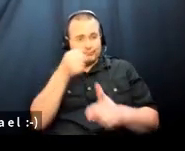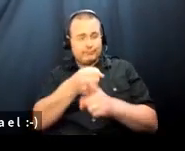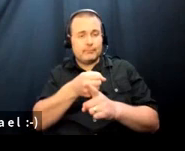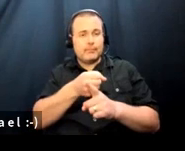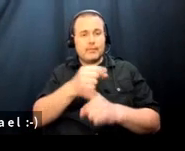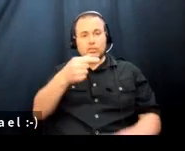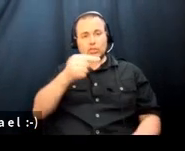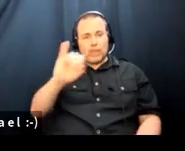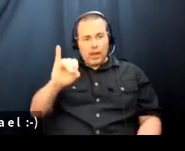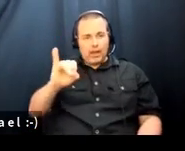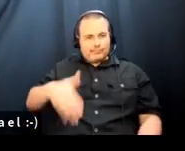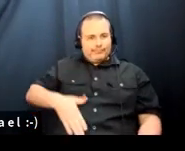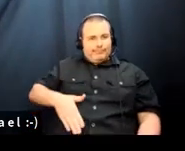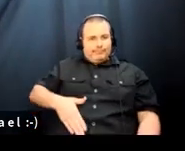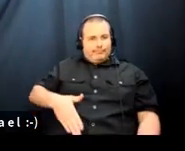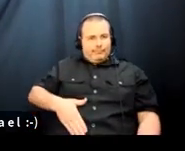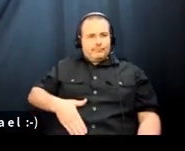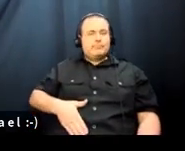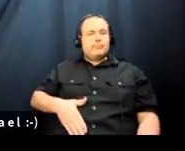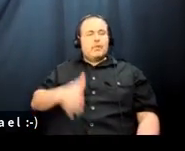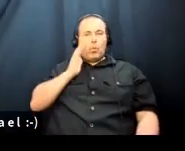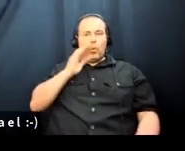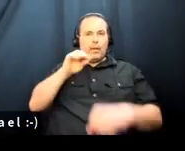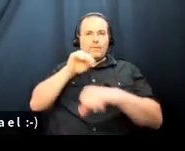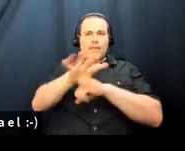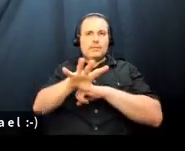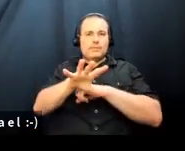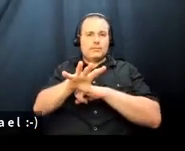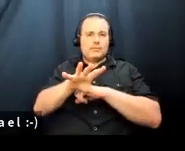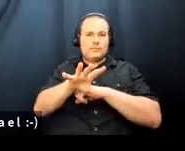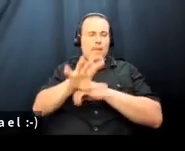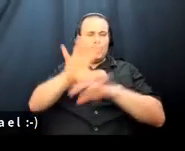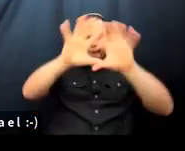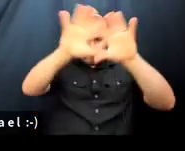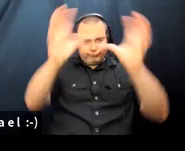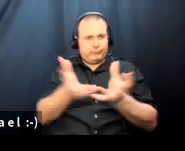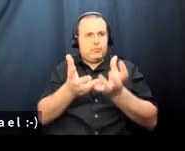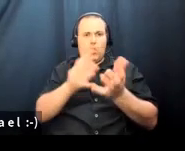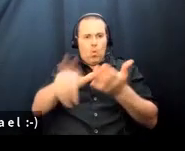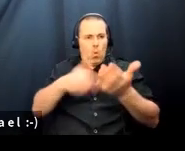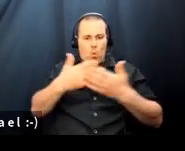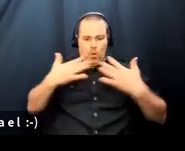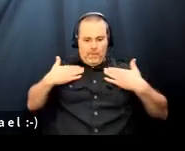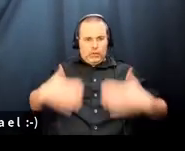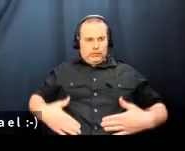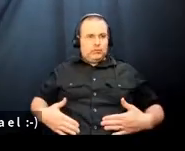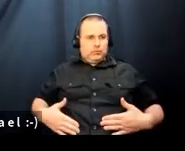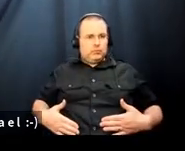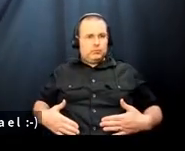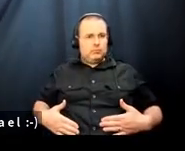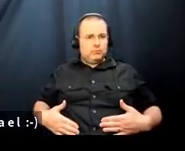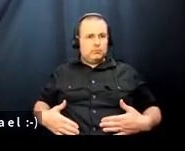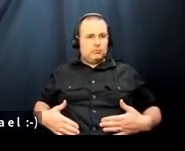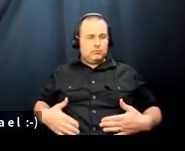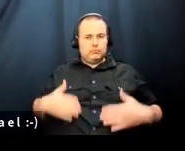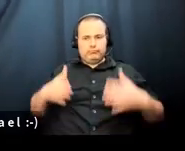gastrointestinal, it affects them globally. And knowing that is